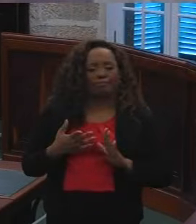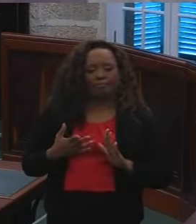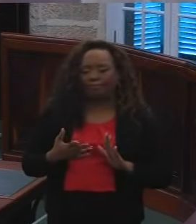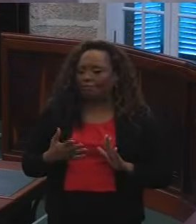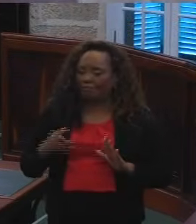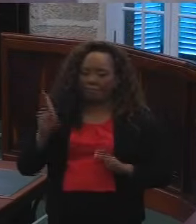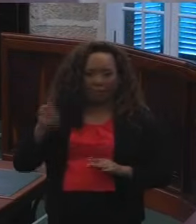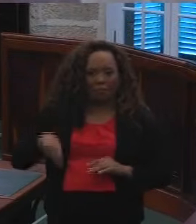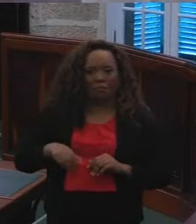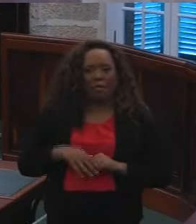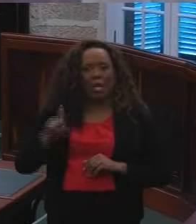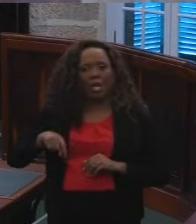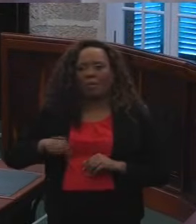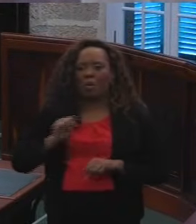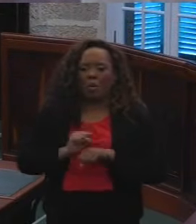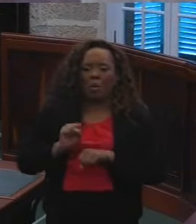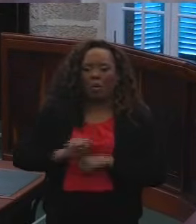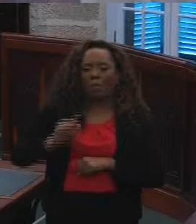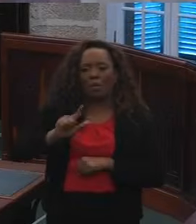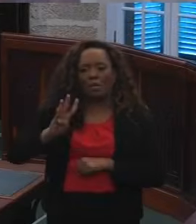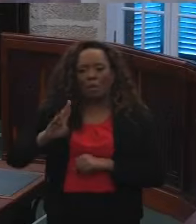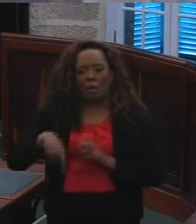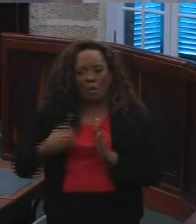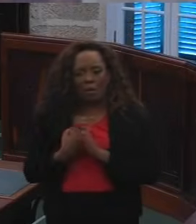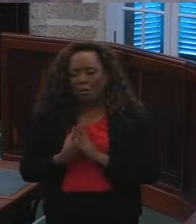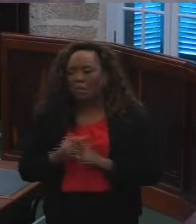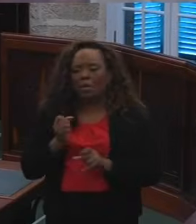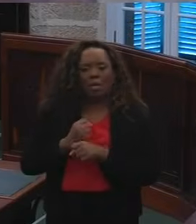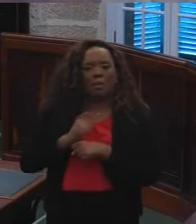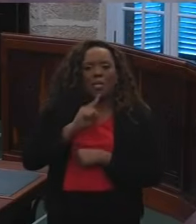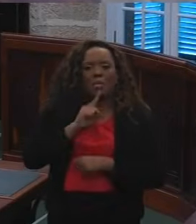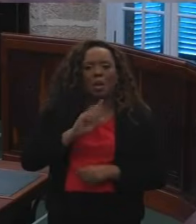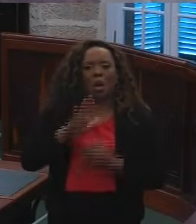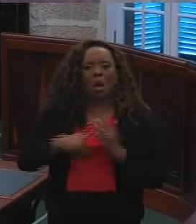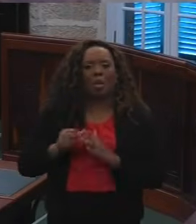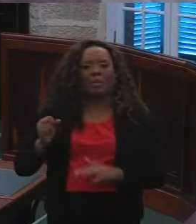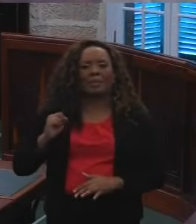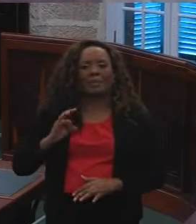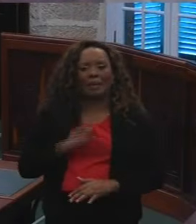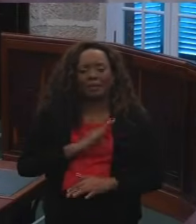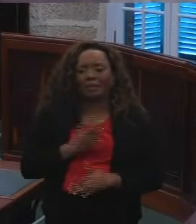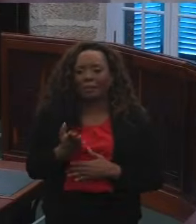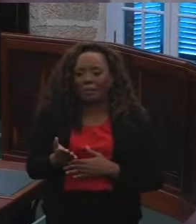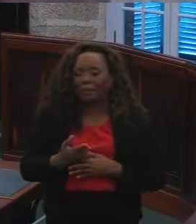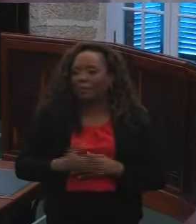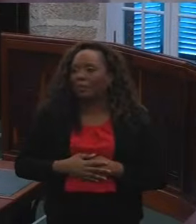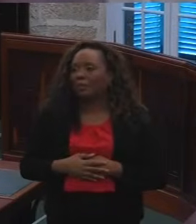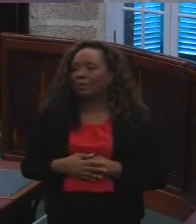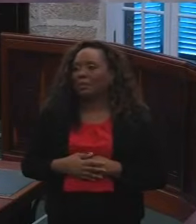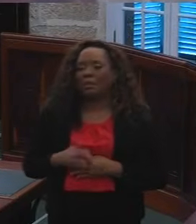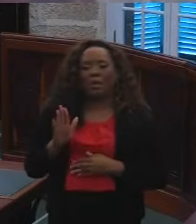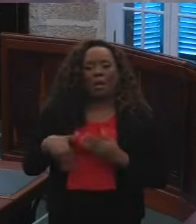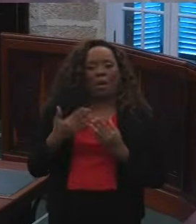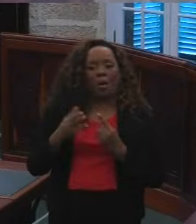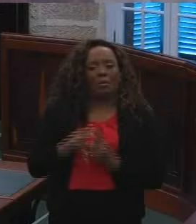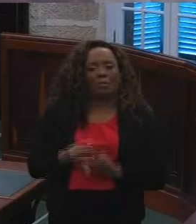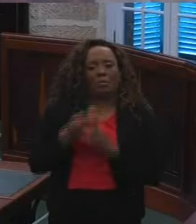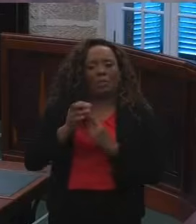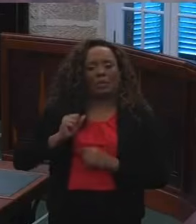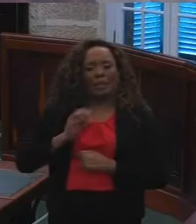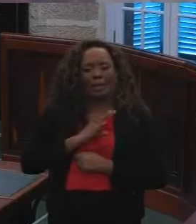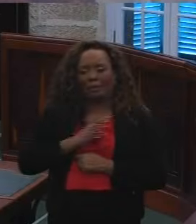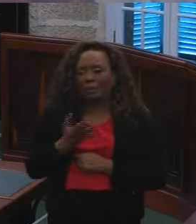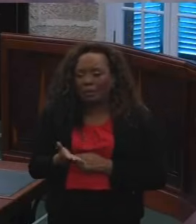saying that we are going to ensure that the staffing is there, that the specialist staffing is also